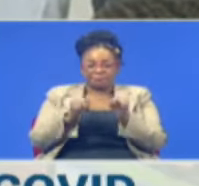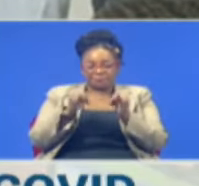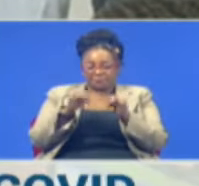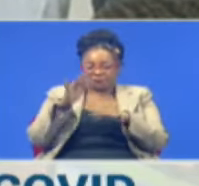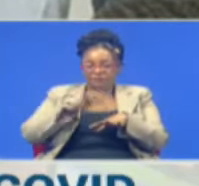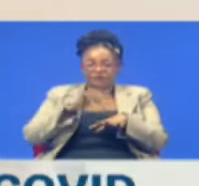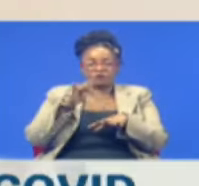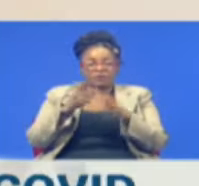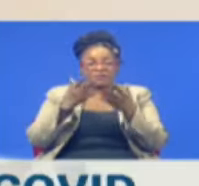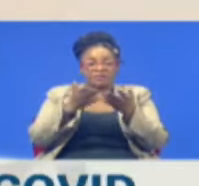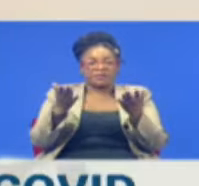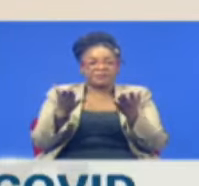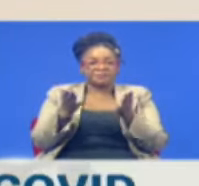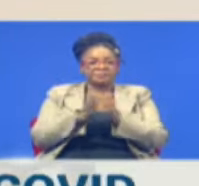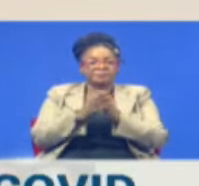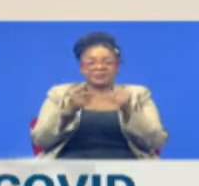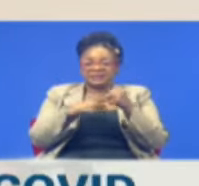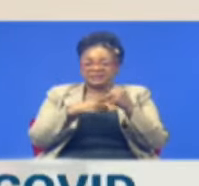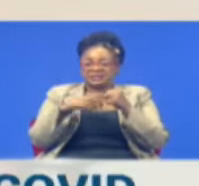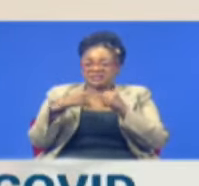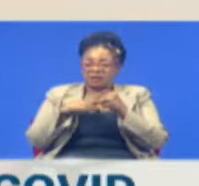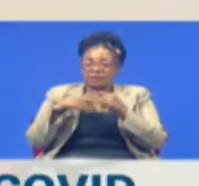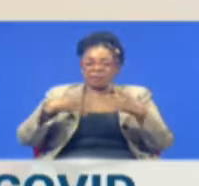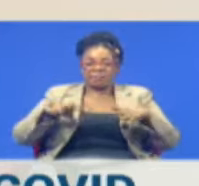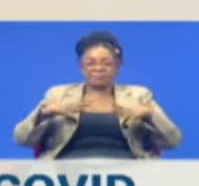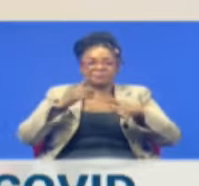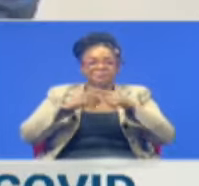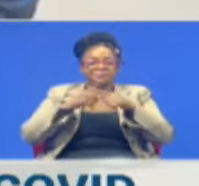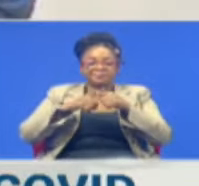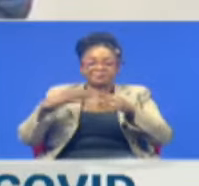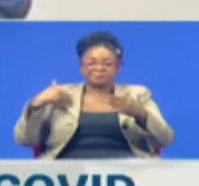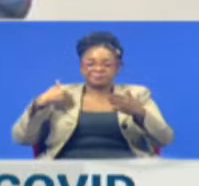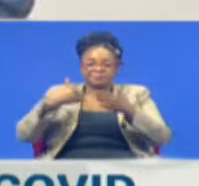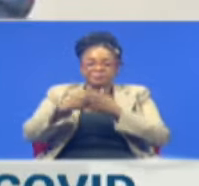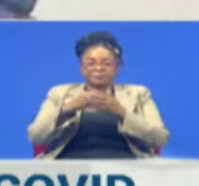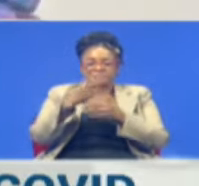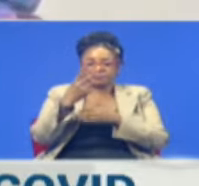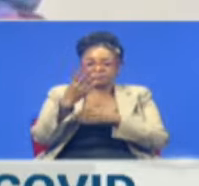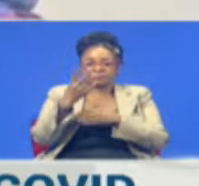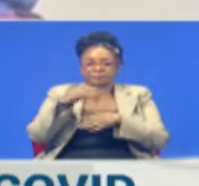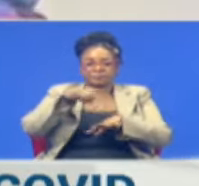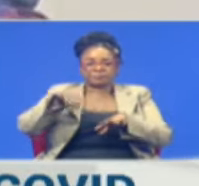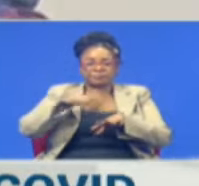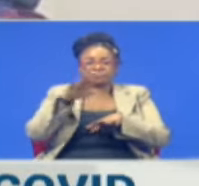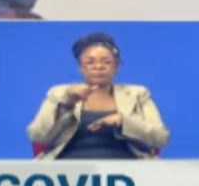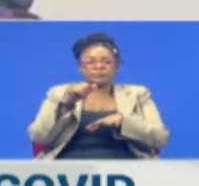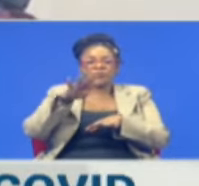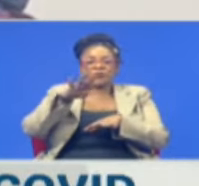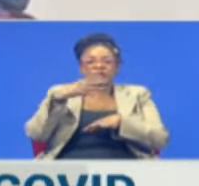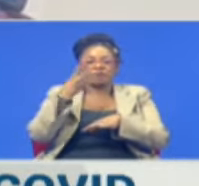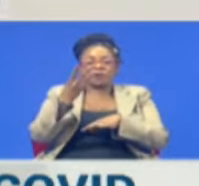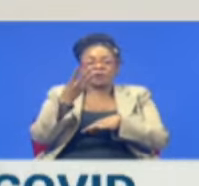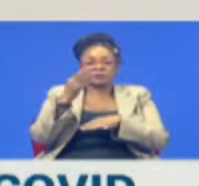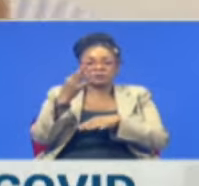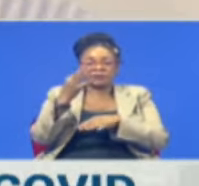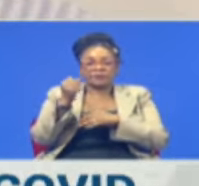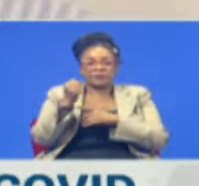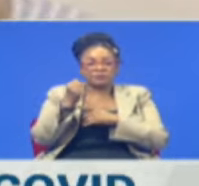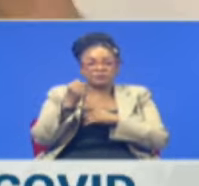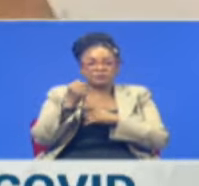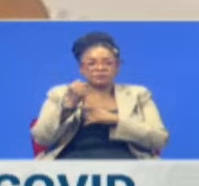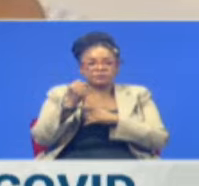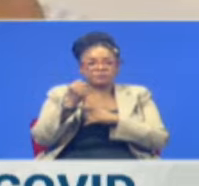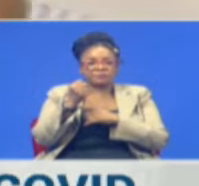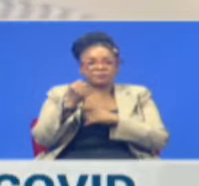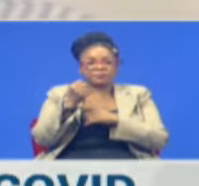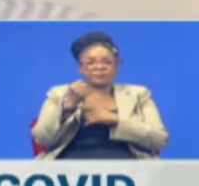rise, with 67 people testing positive in the last 24 hours from a sample size of 435. We have